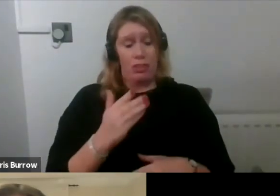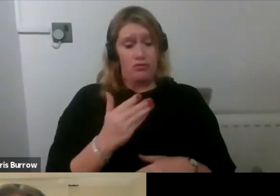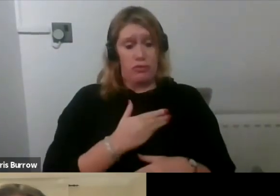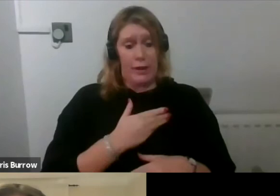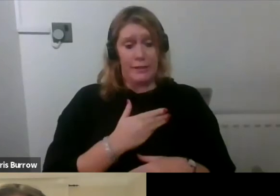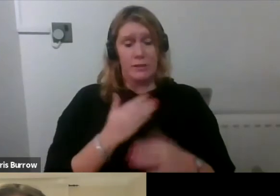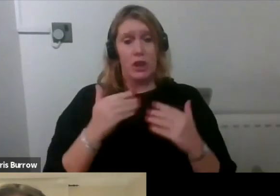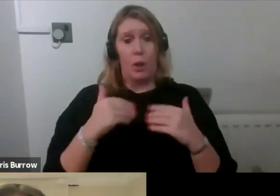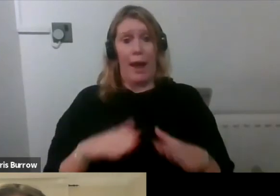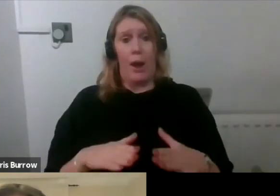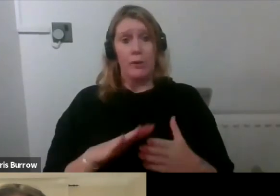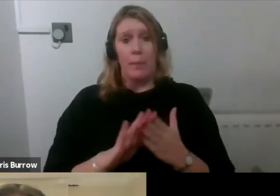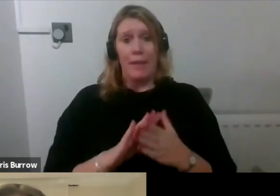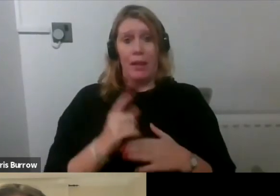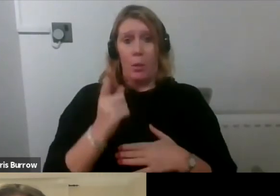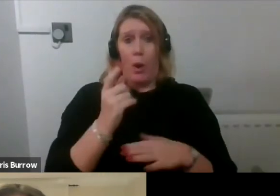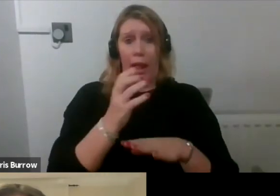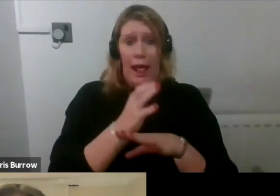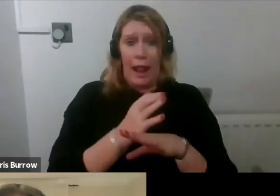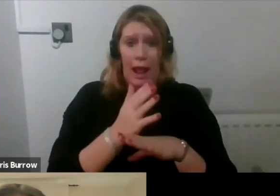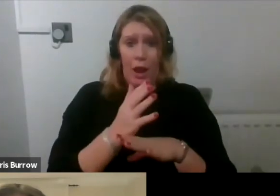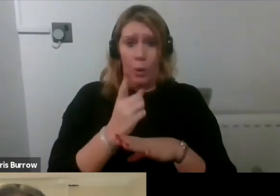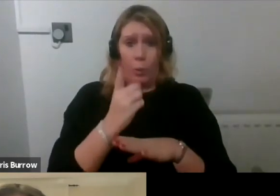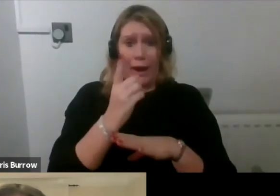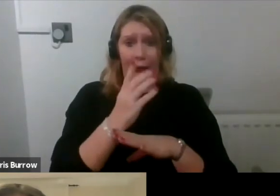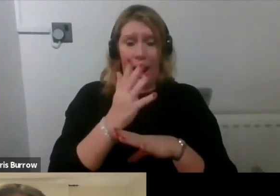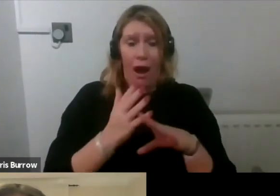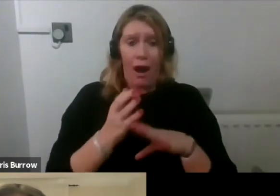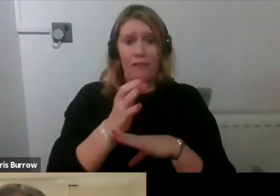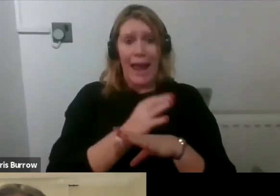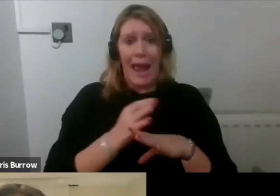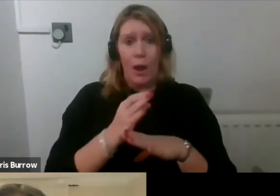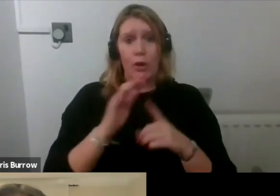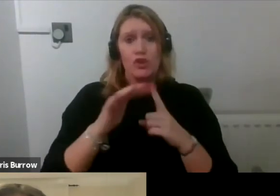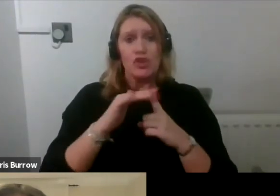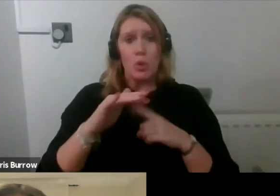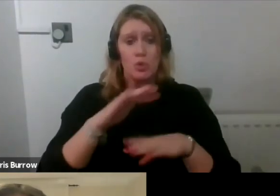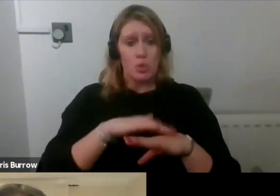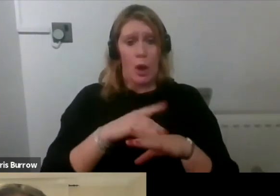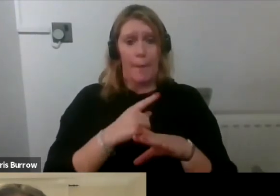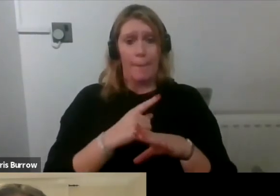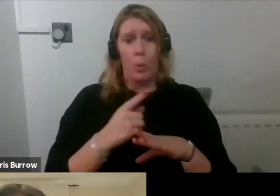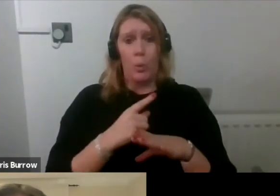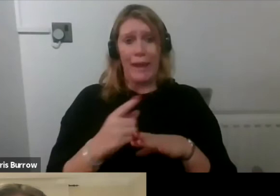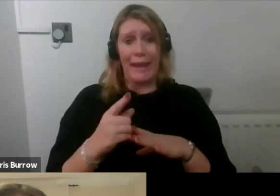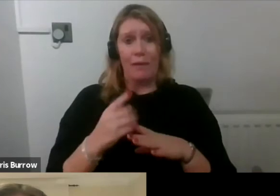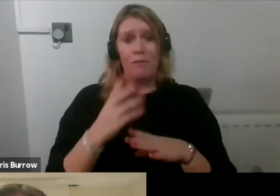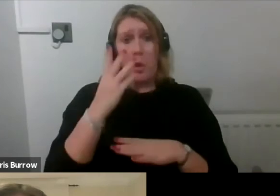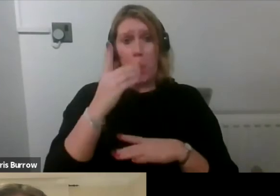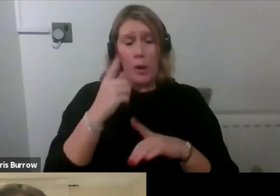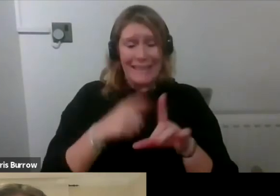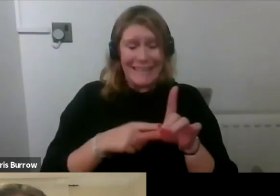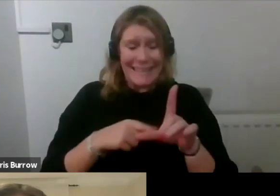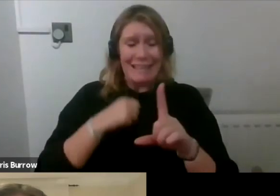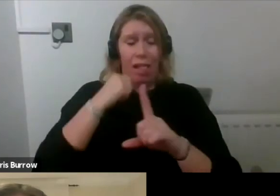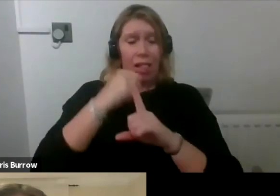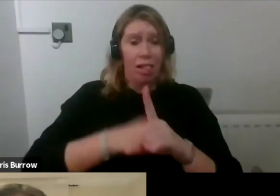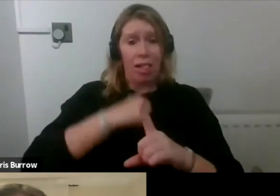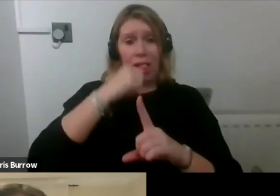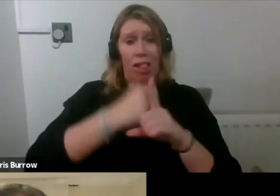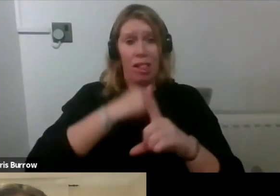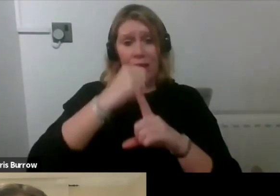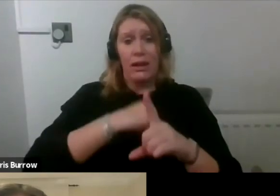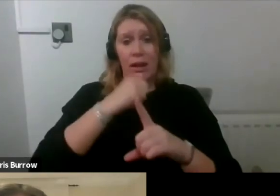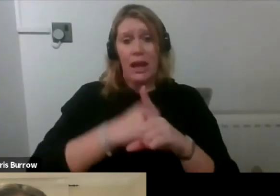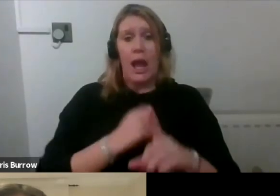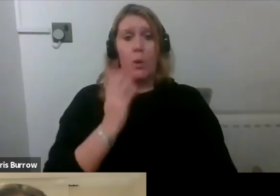hour and a half social time a week. When I do get to a gallery, there's going to be a row